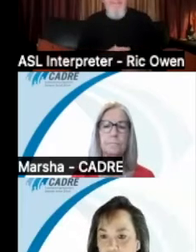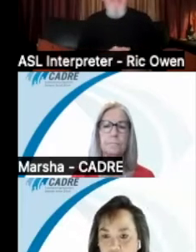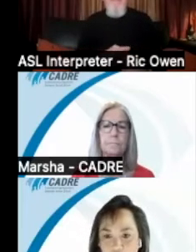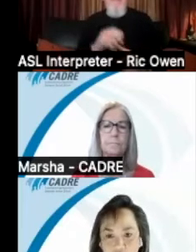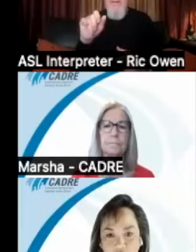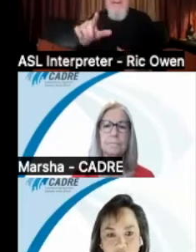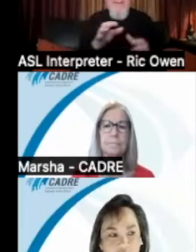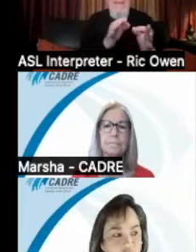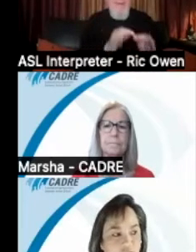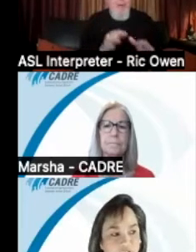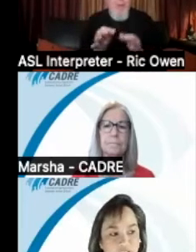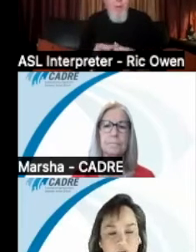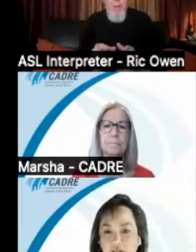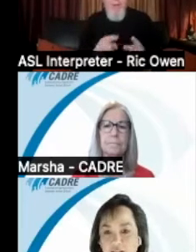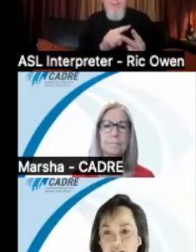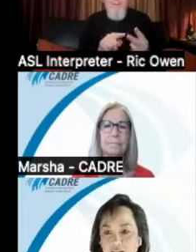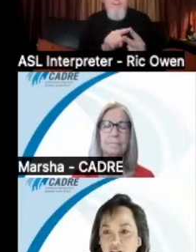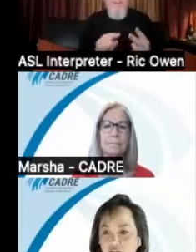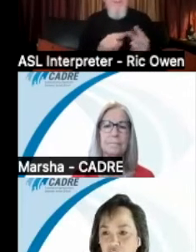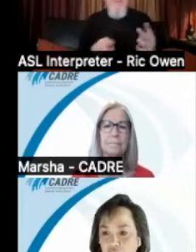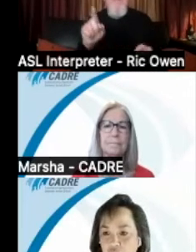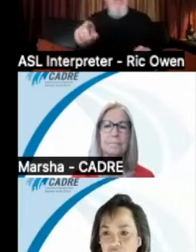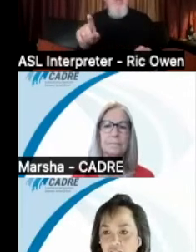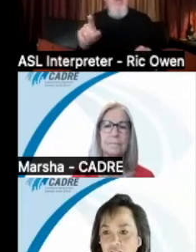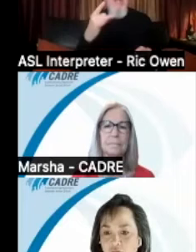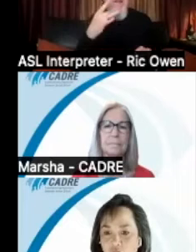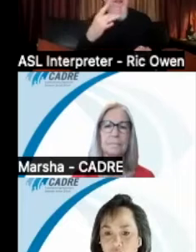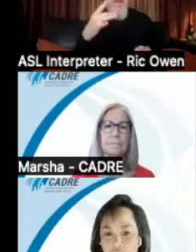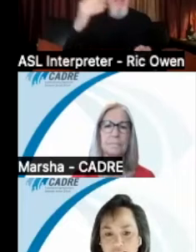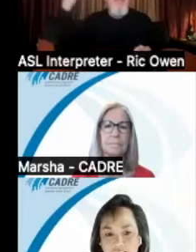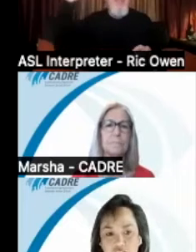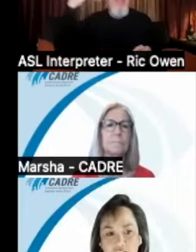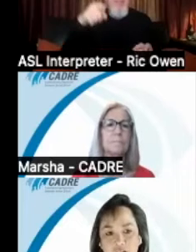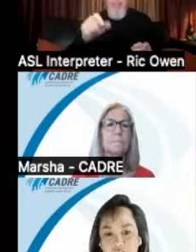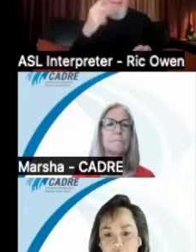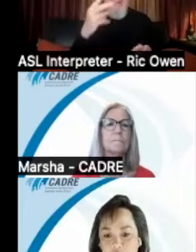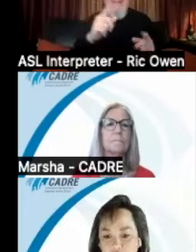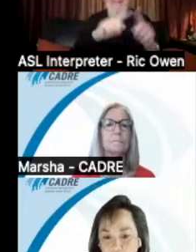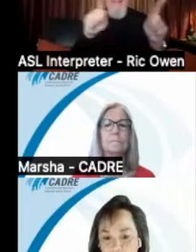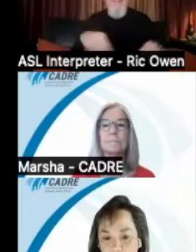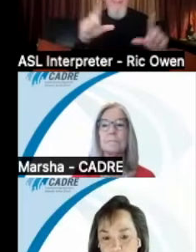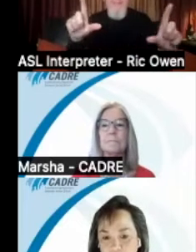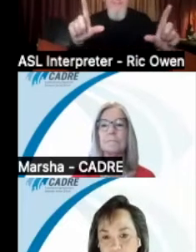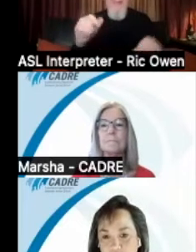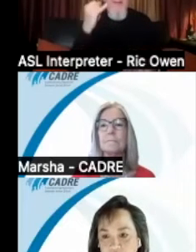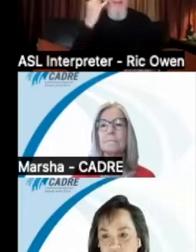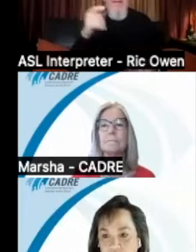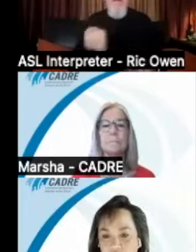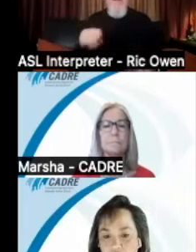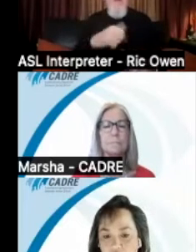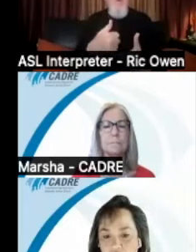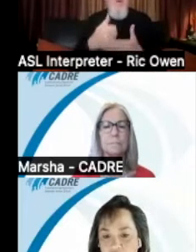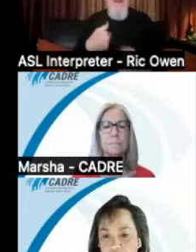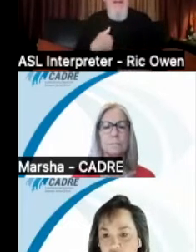ASL interpreters that should be spotlighted in your screen for this session. If you would help us by